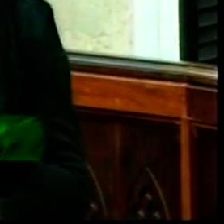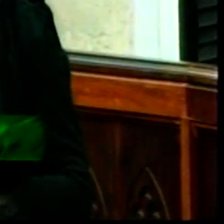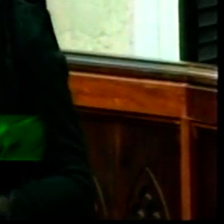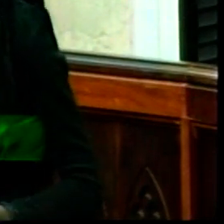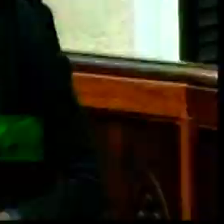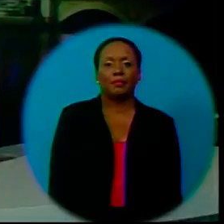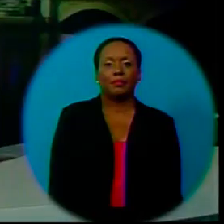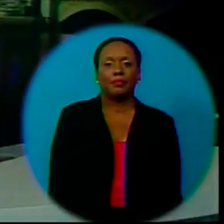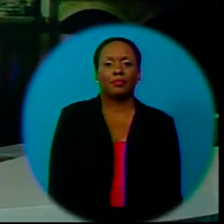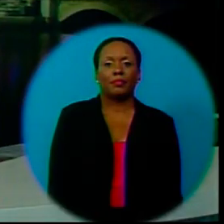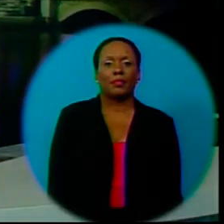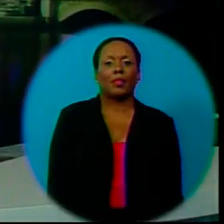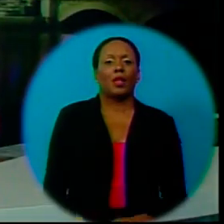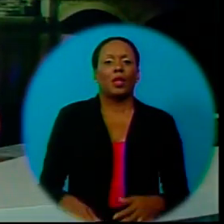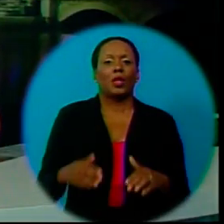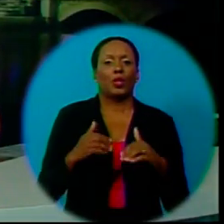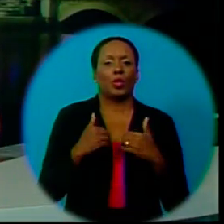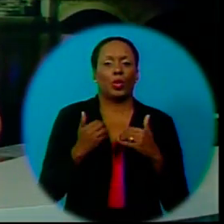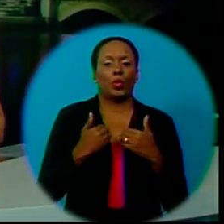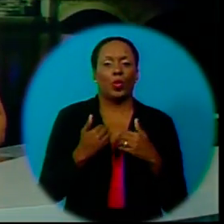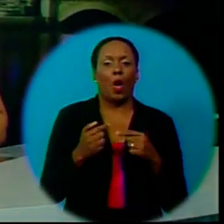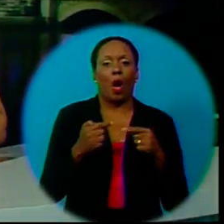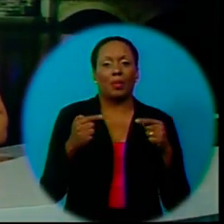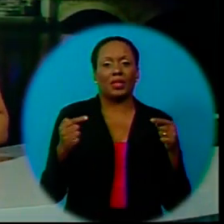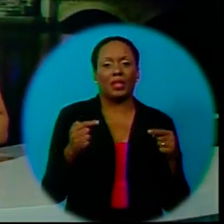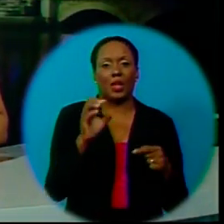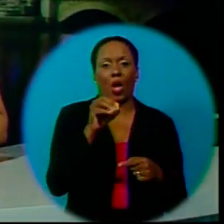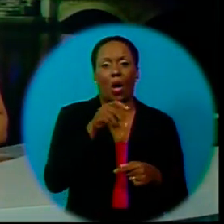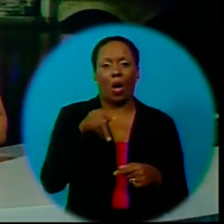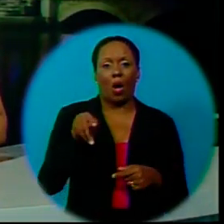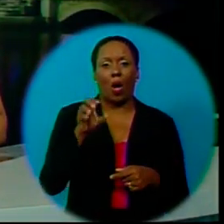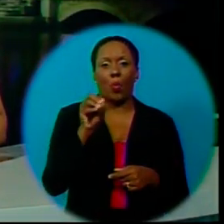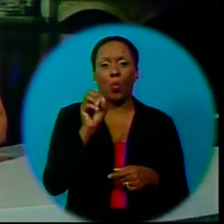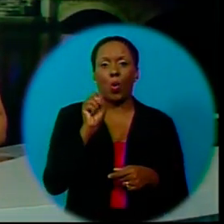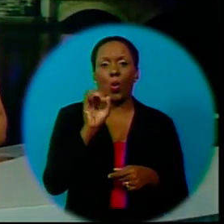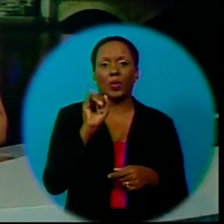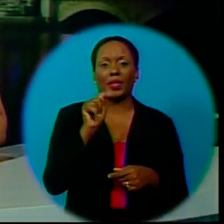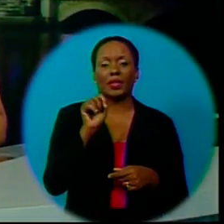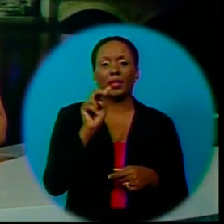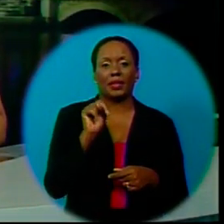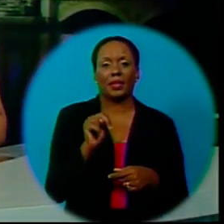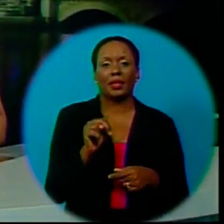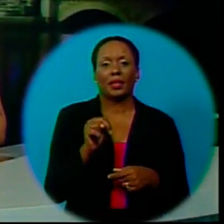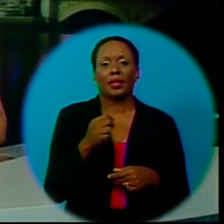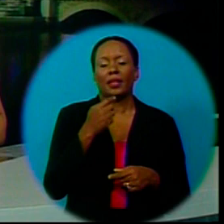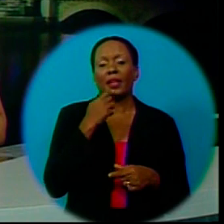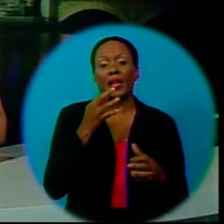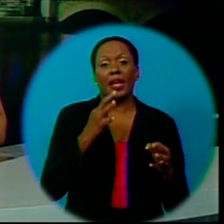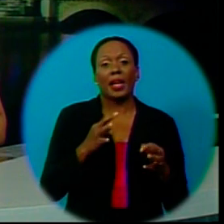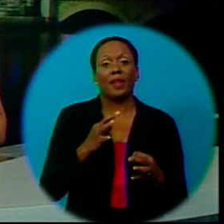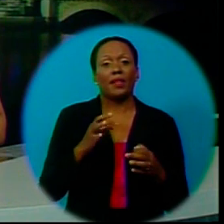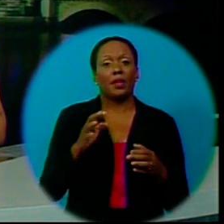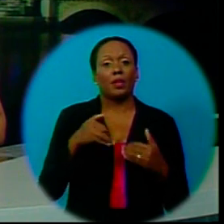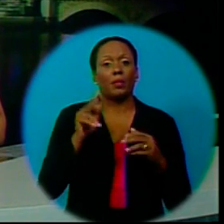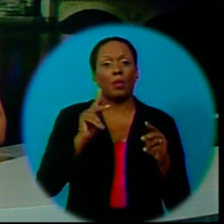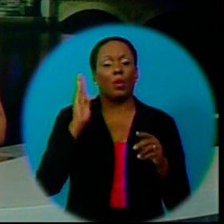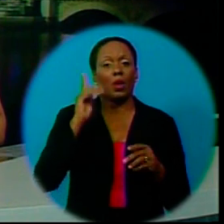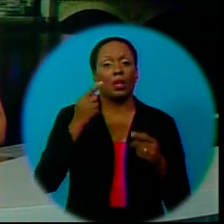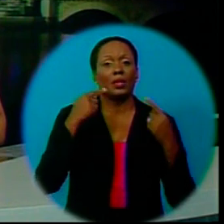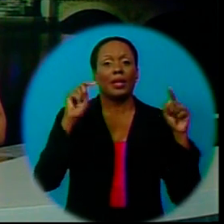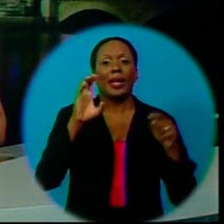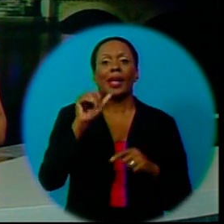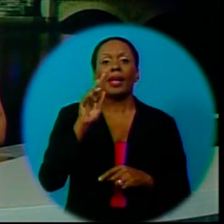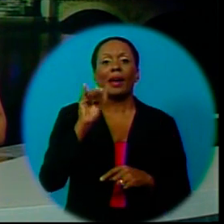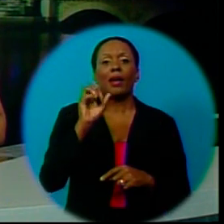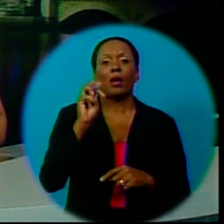succeed. Meanwhile, member of the opposition youth, Krista Hoyt, stated that for the youth to succeed, CARICOM's plans for